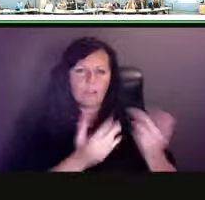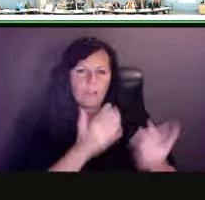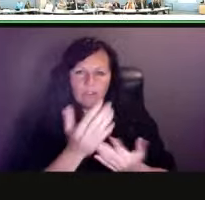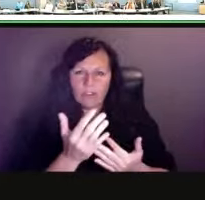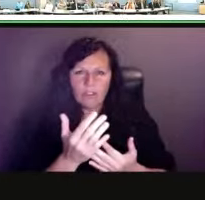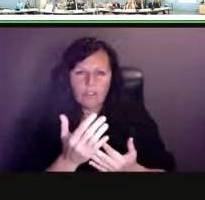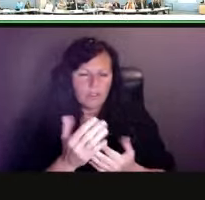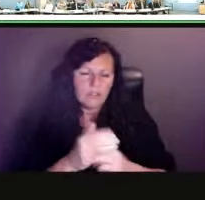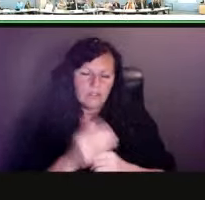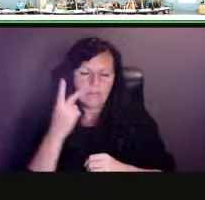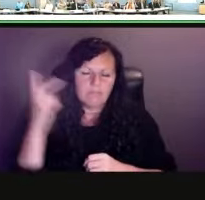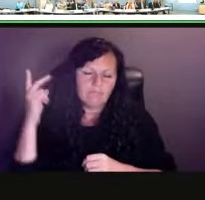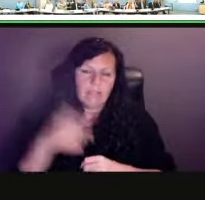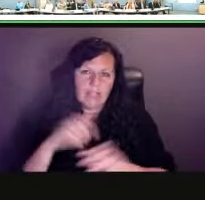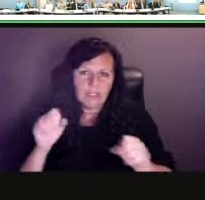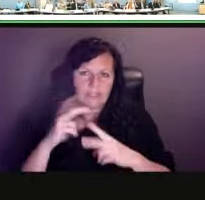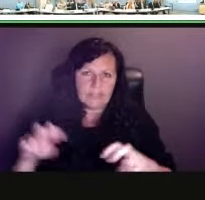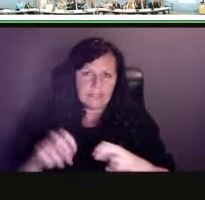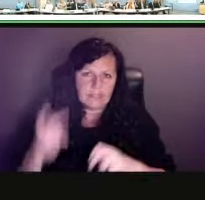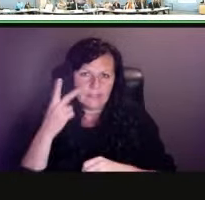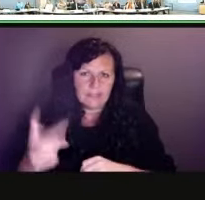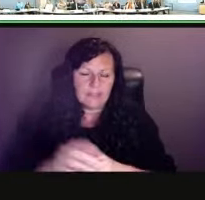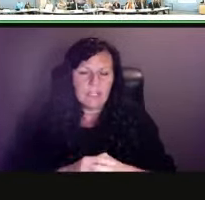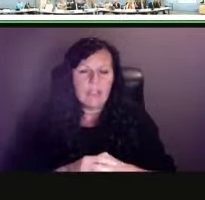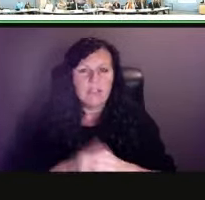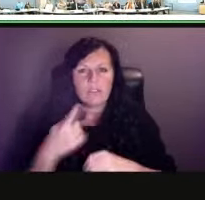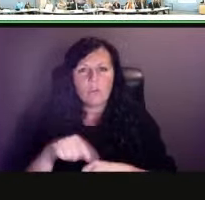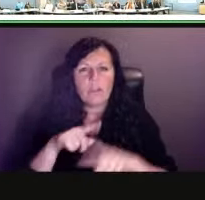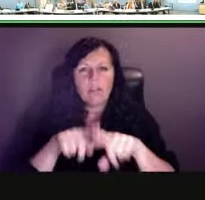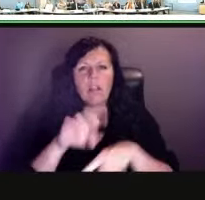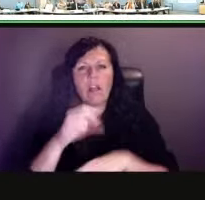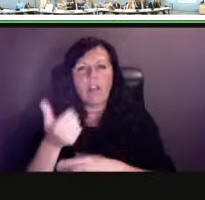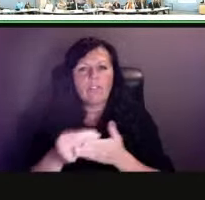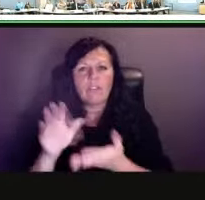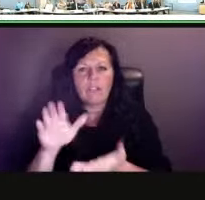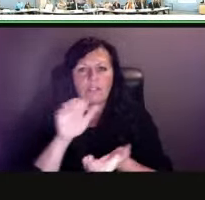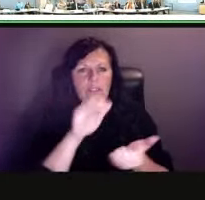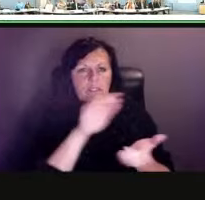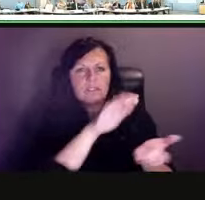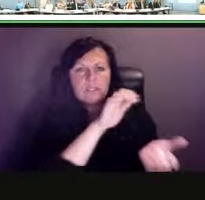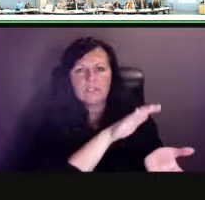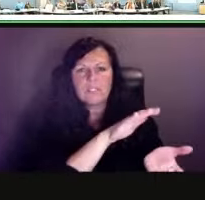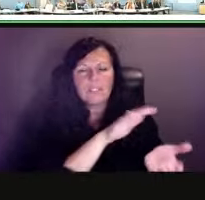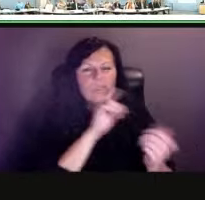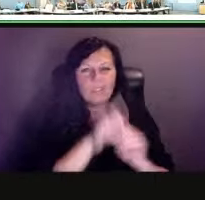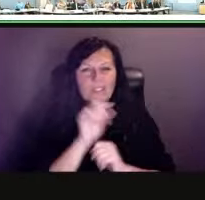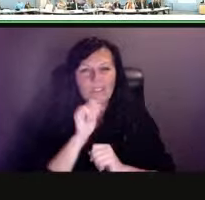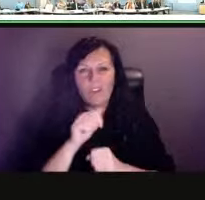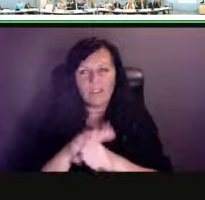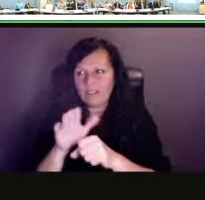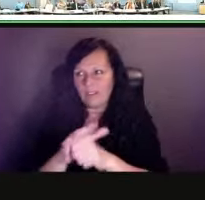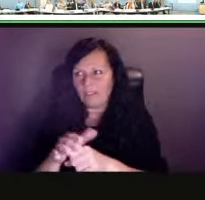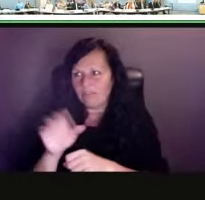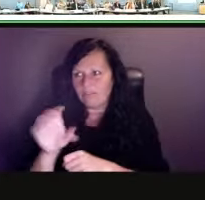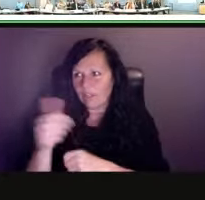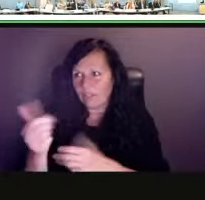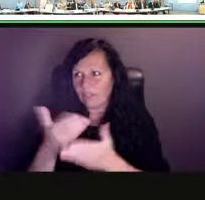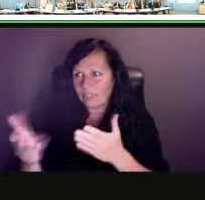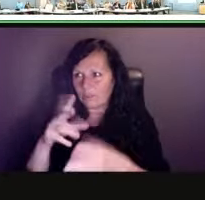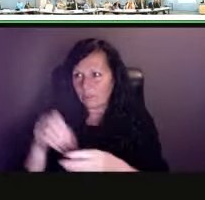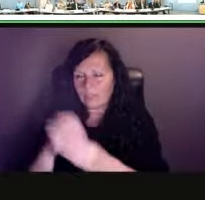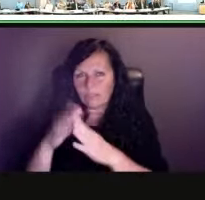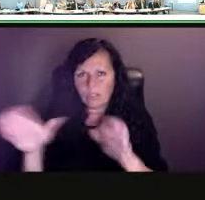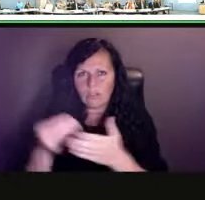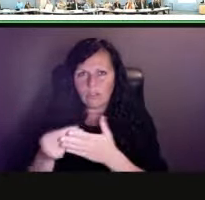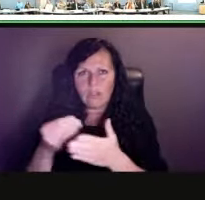So we've relied on other funding mechanisms. There's just not enough else in the general fund to make up